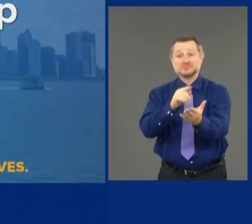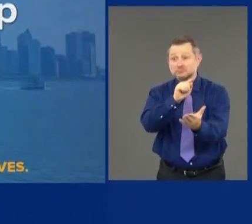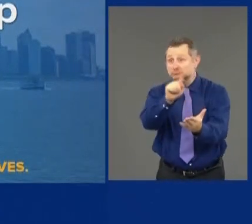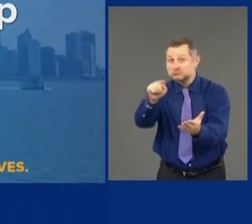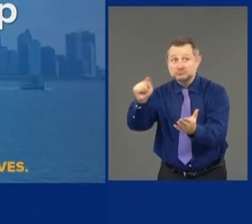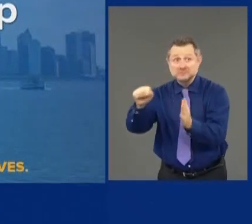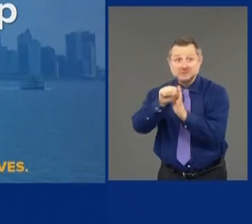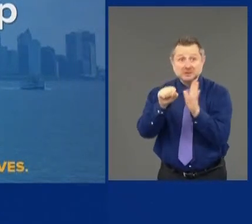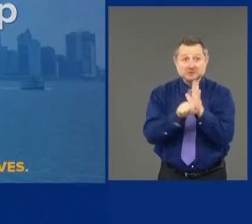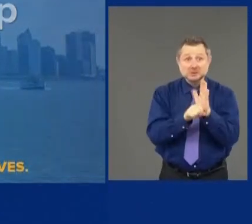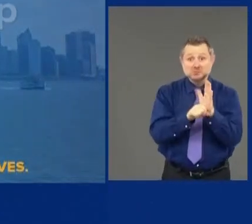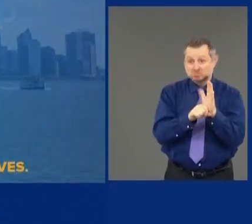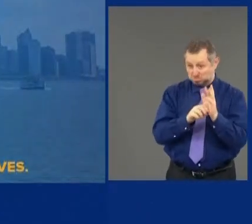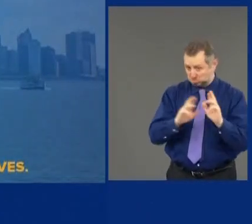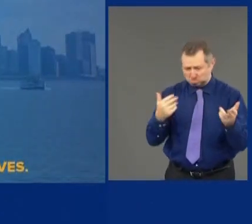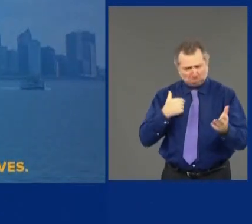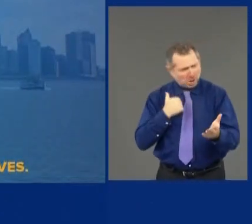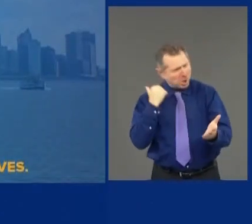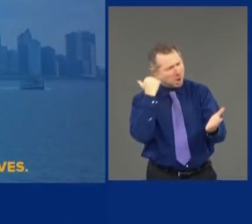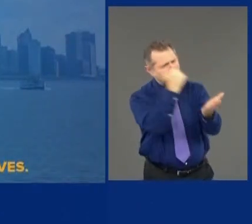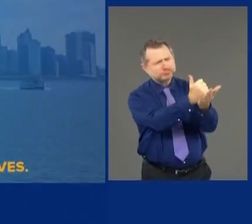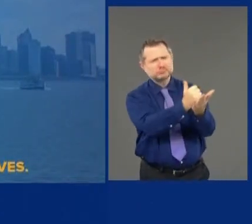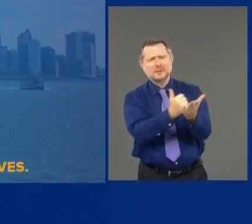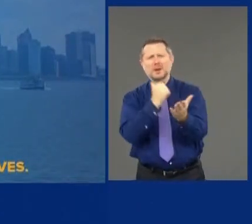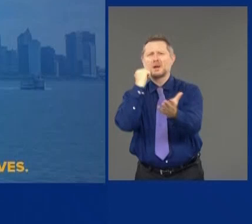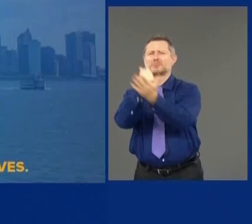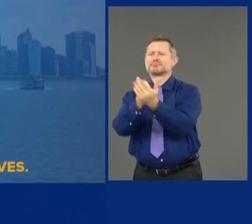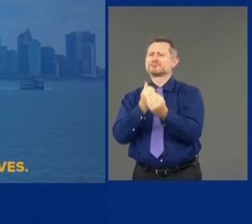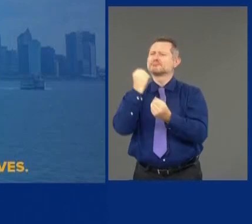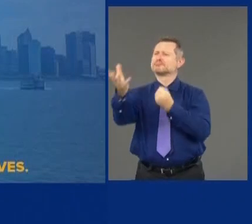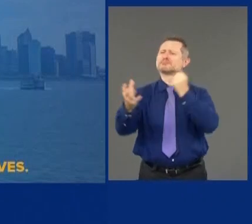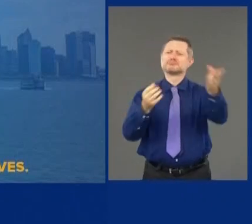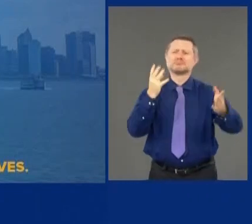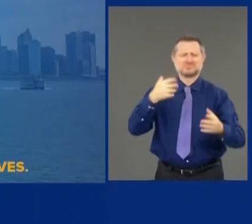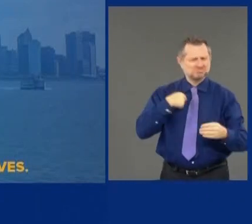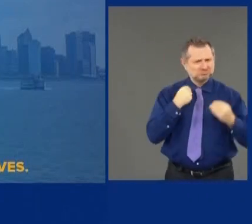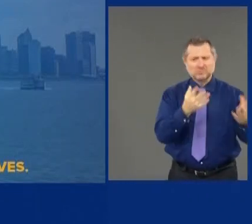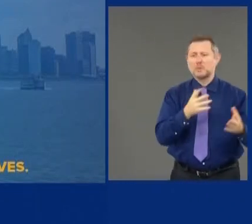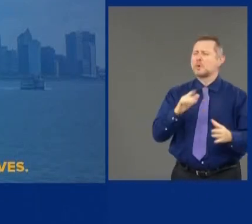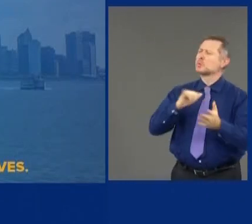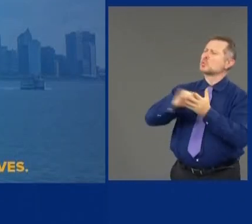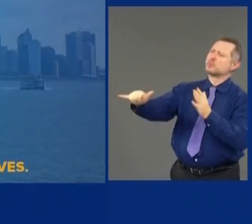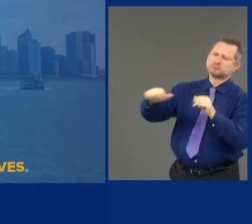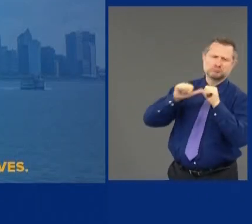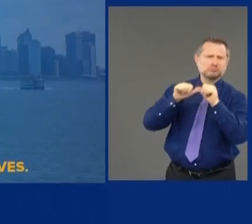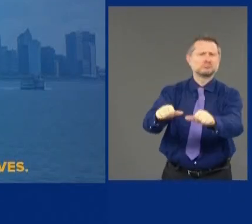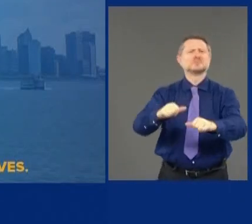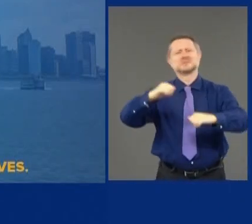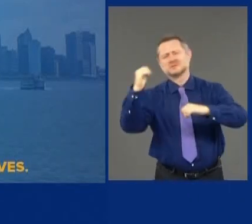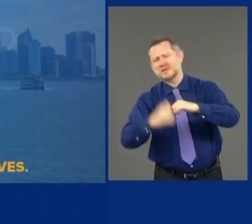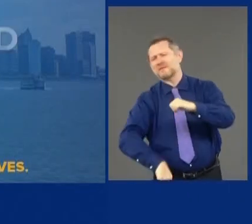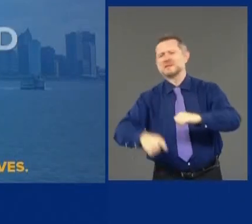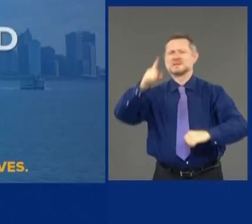the nation who may need it. Stay New York tough, smart, united,